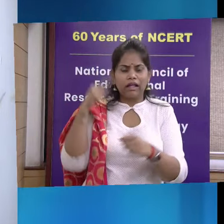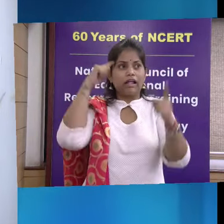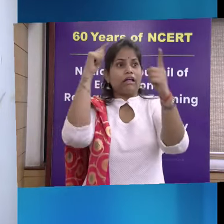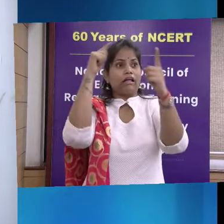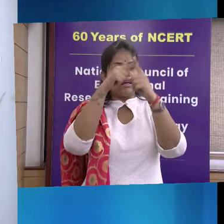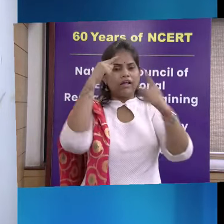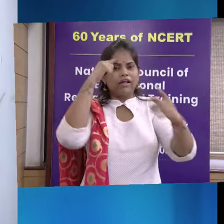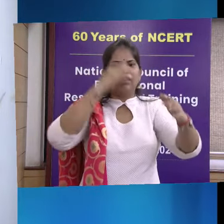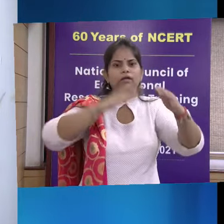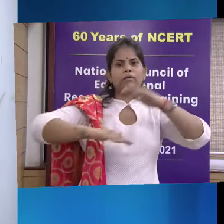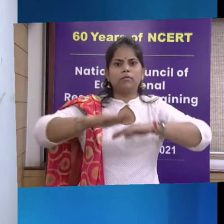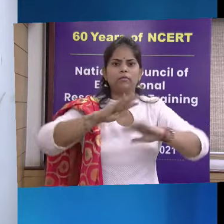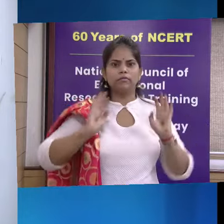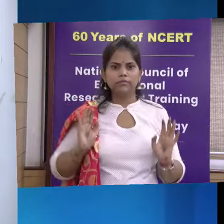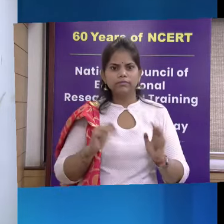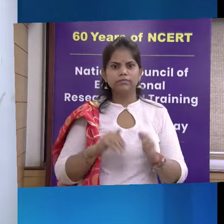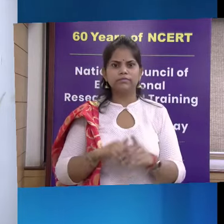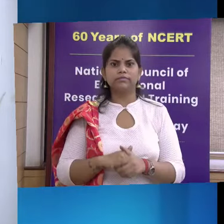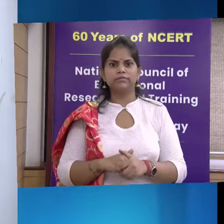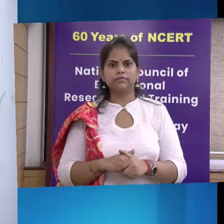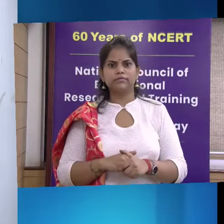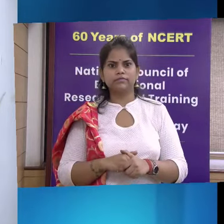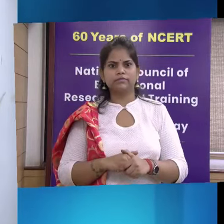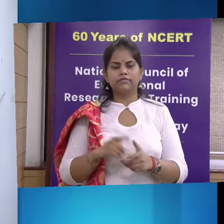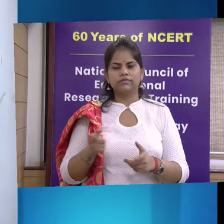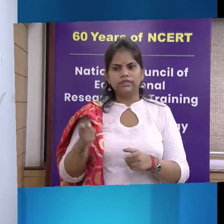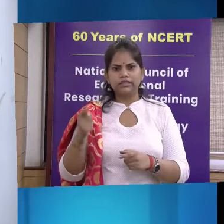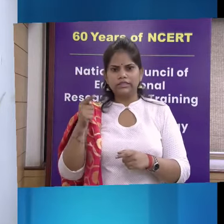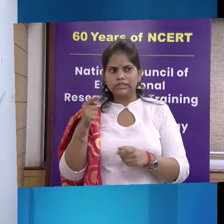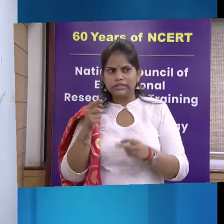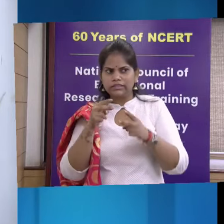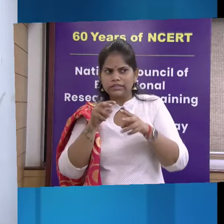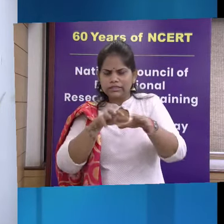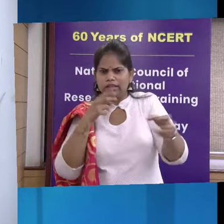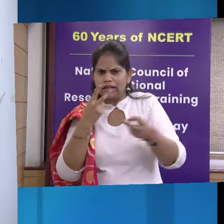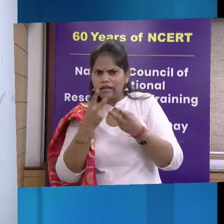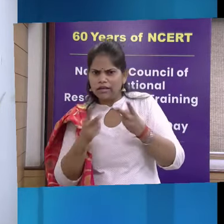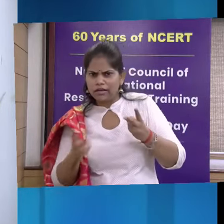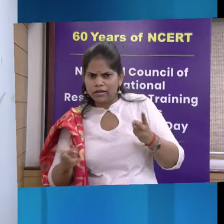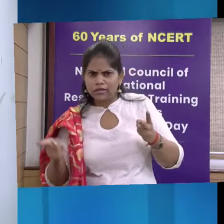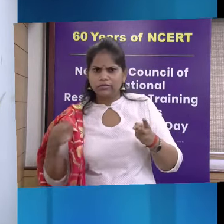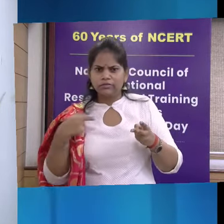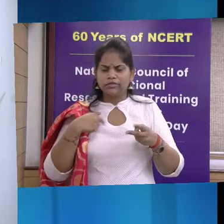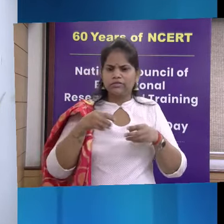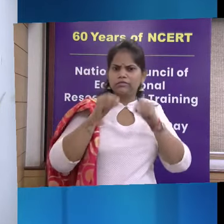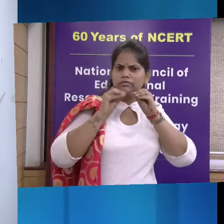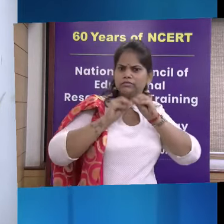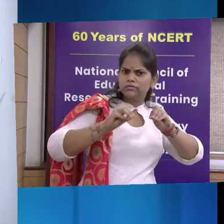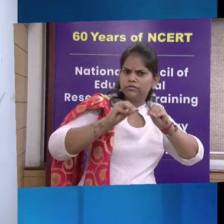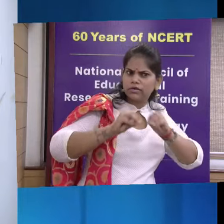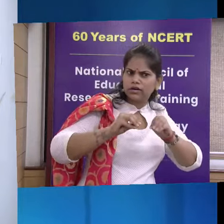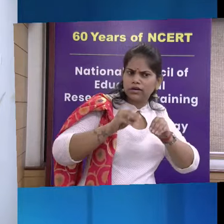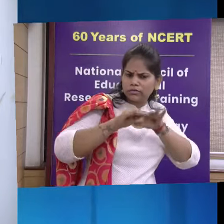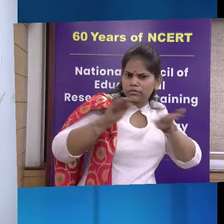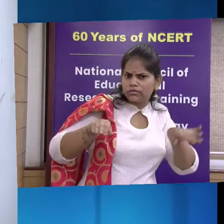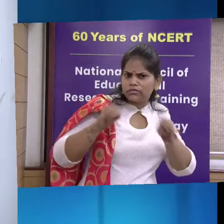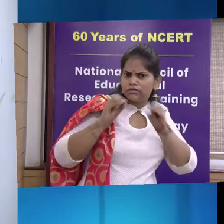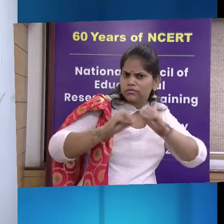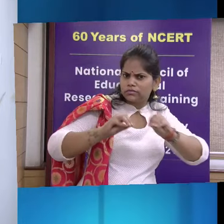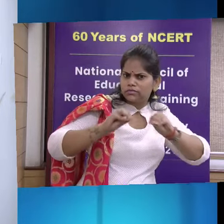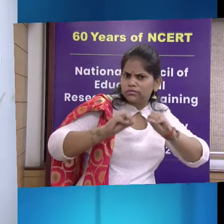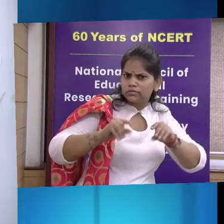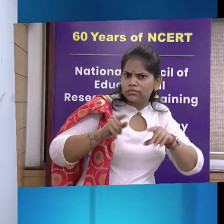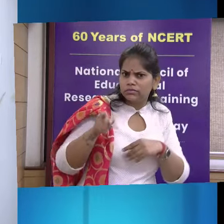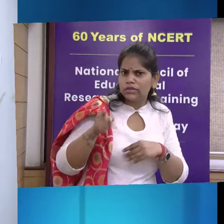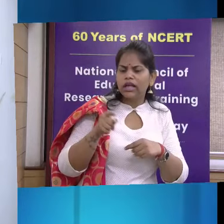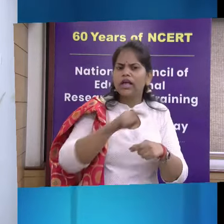plans. What shall the animals? Children be taught in the animal school? That is the